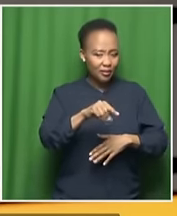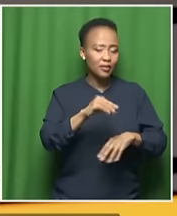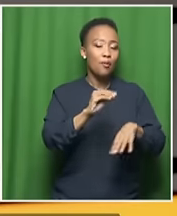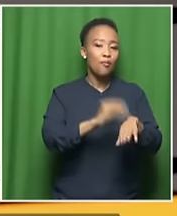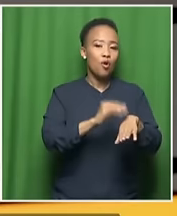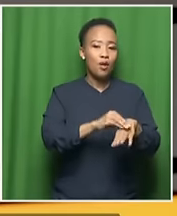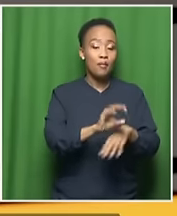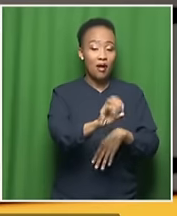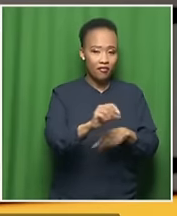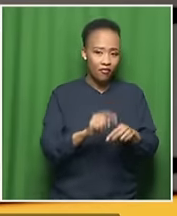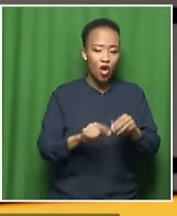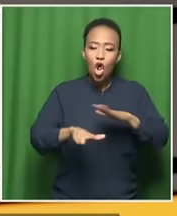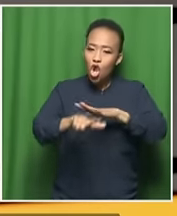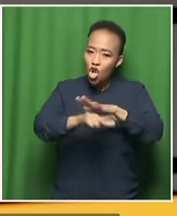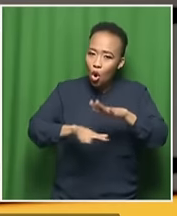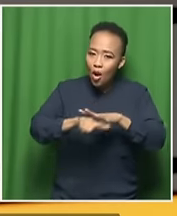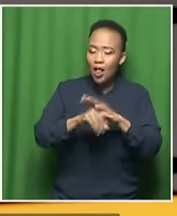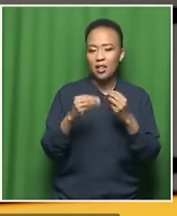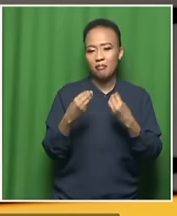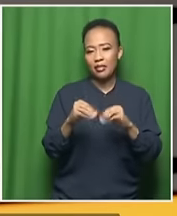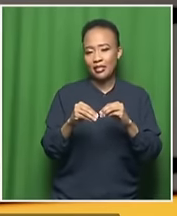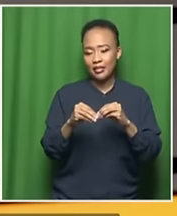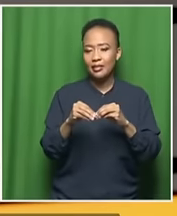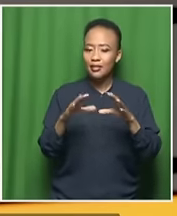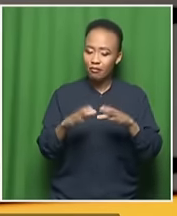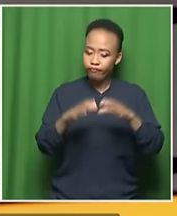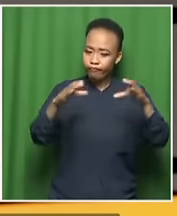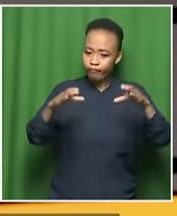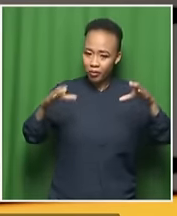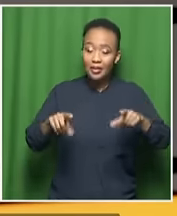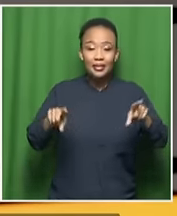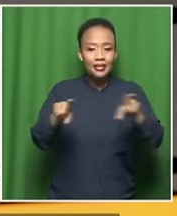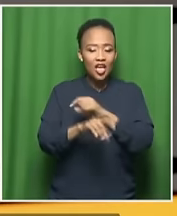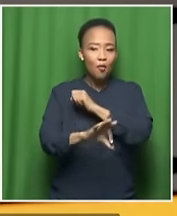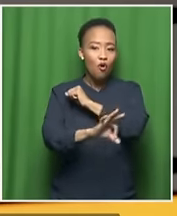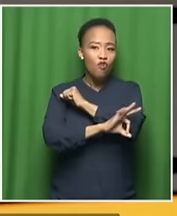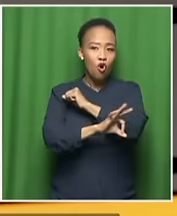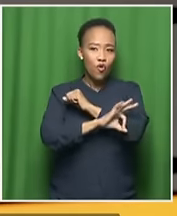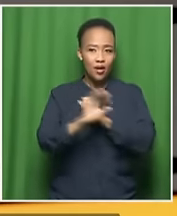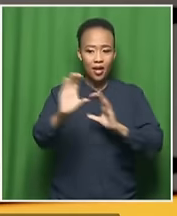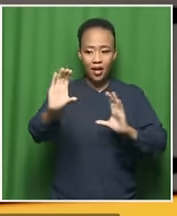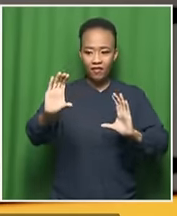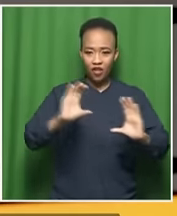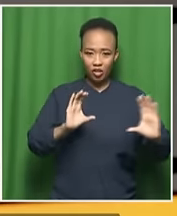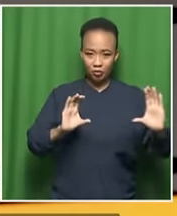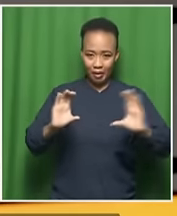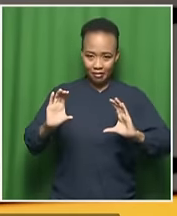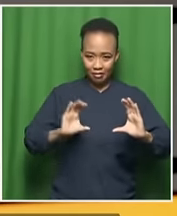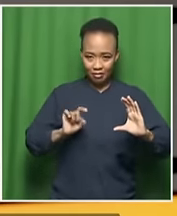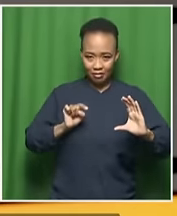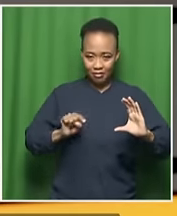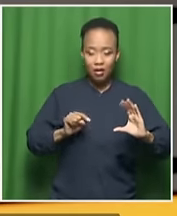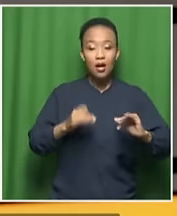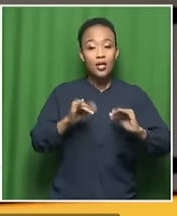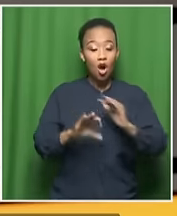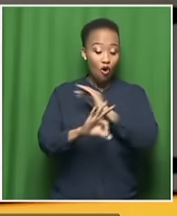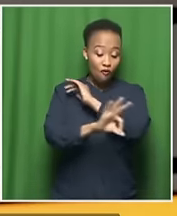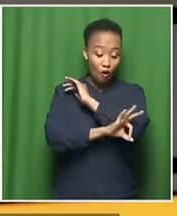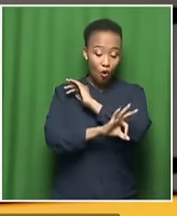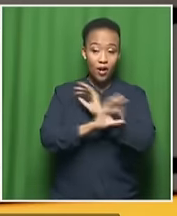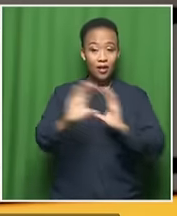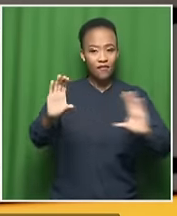business, local businesses, as well as foreign investment. If I talk about investment, I'm talking